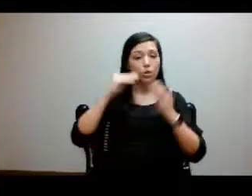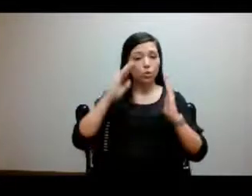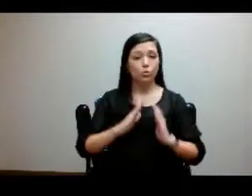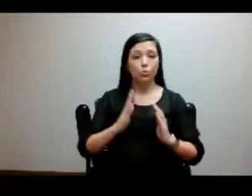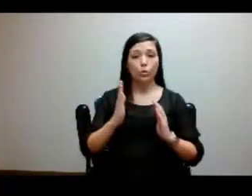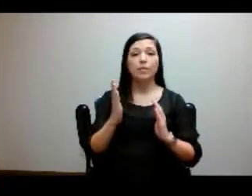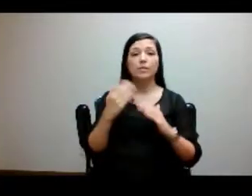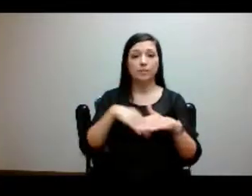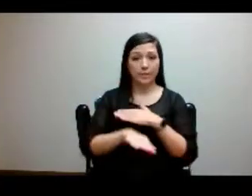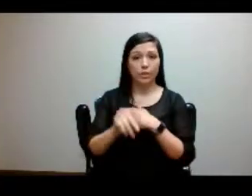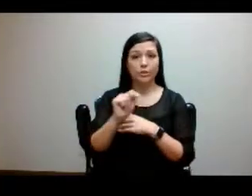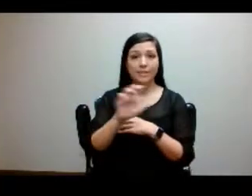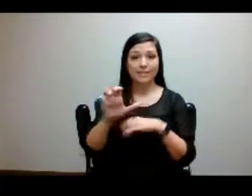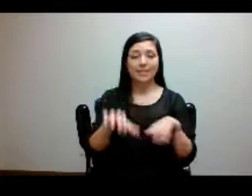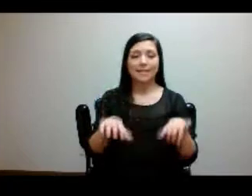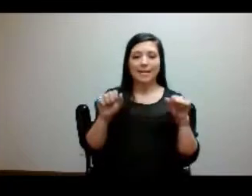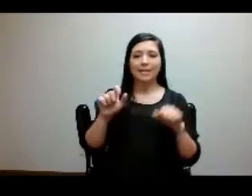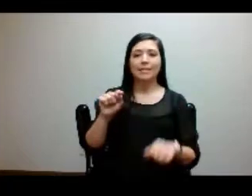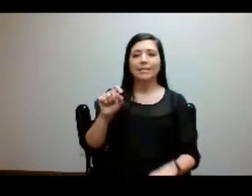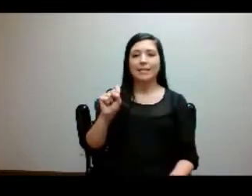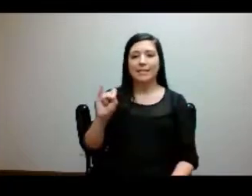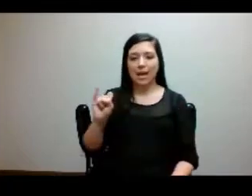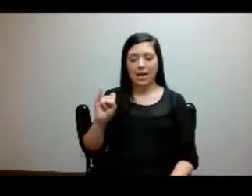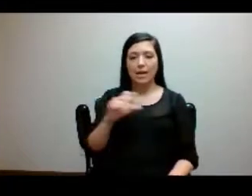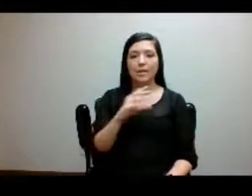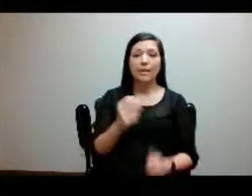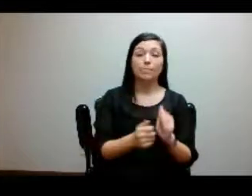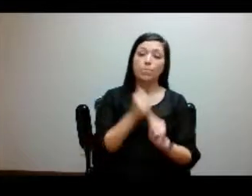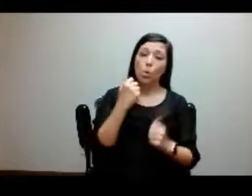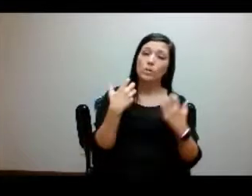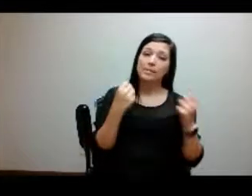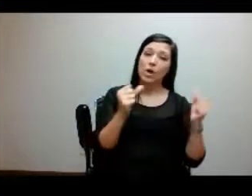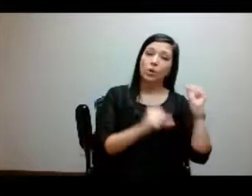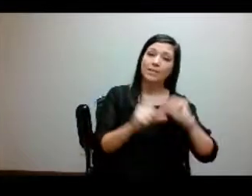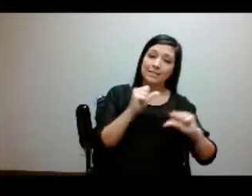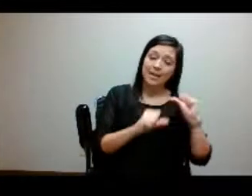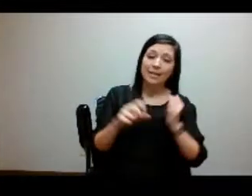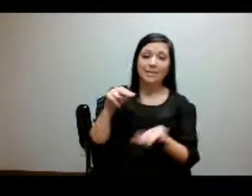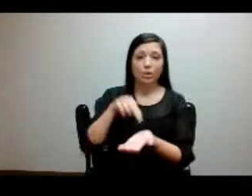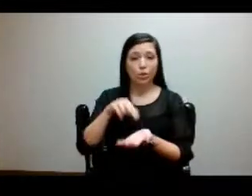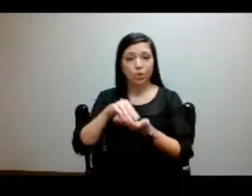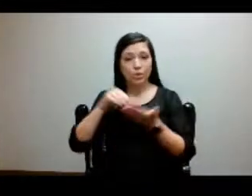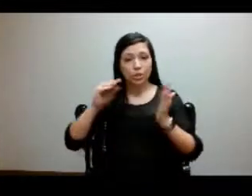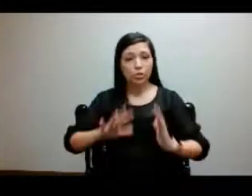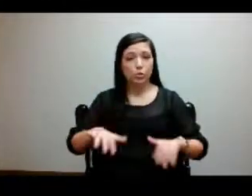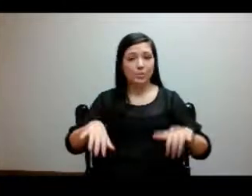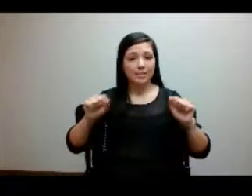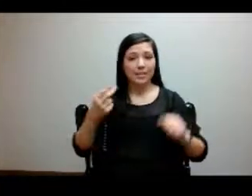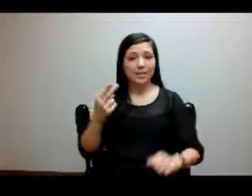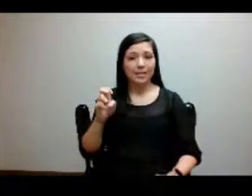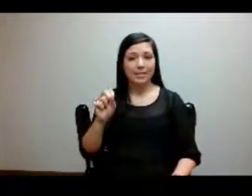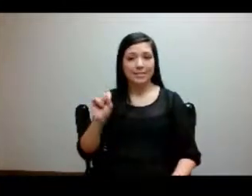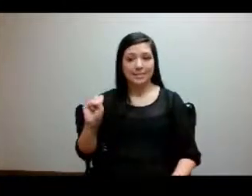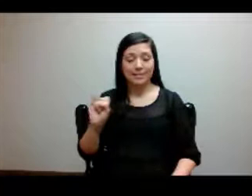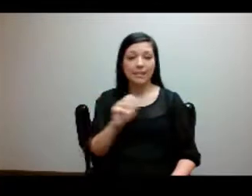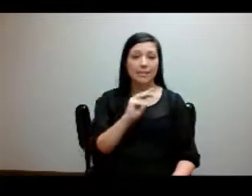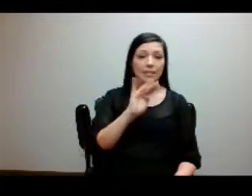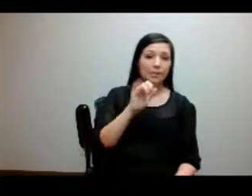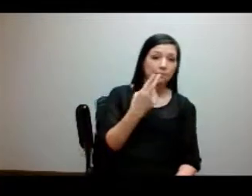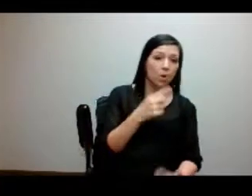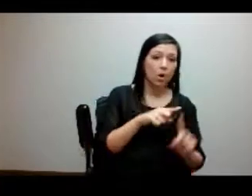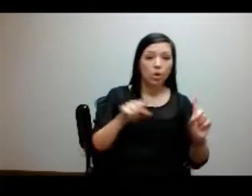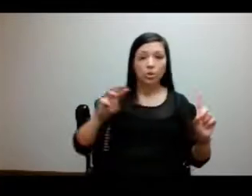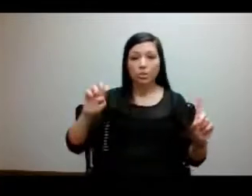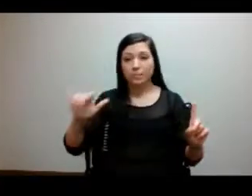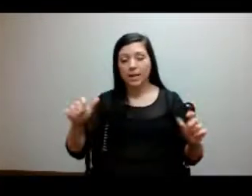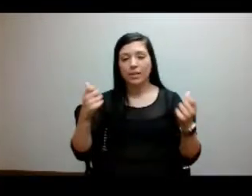take the TSI assessment, and most health sciences and nursing students take the HESI. From March through May, this team worked long hours to try to find